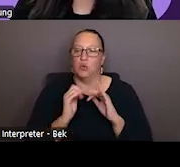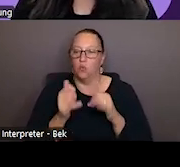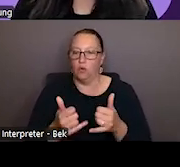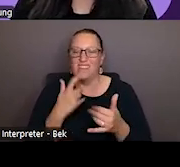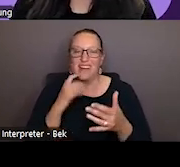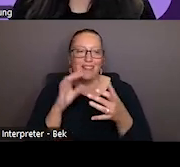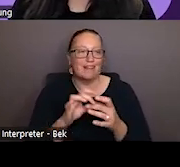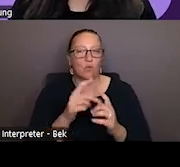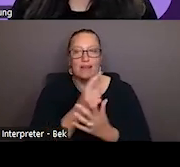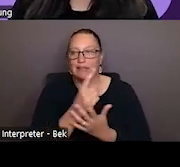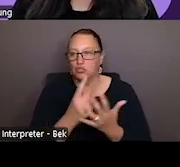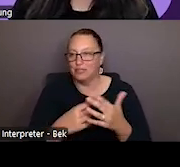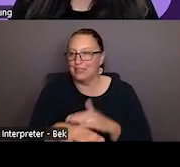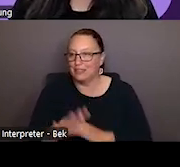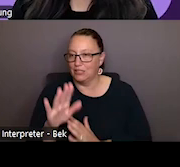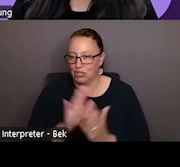Alice.